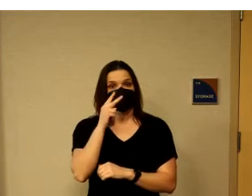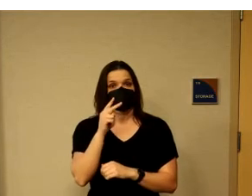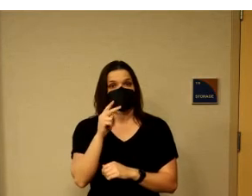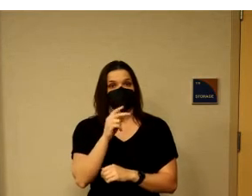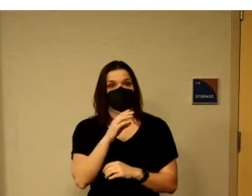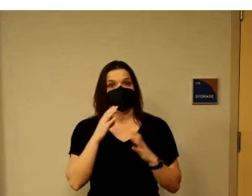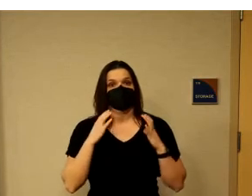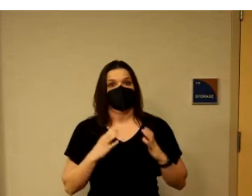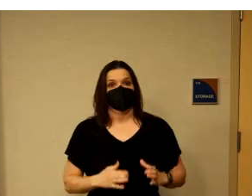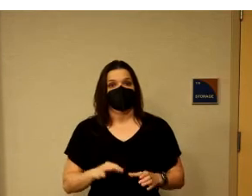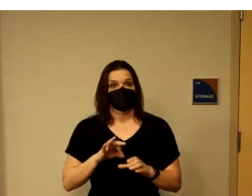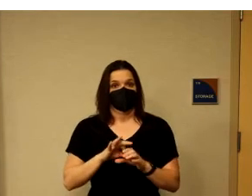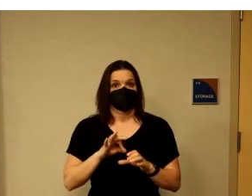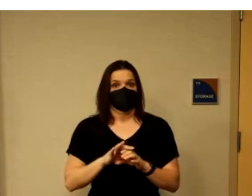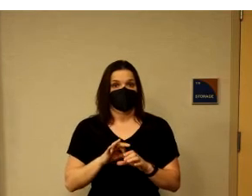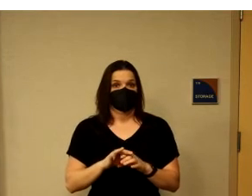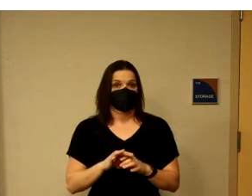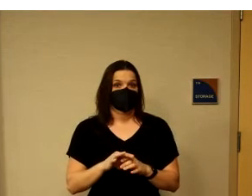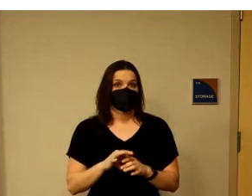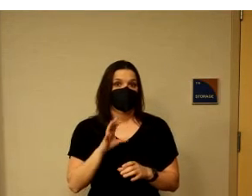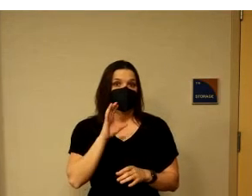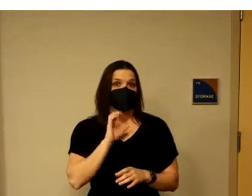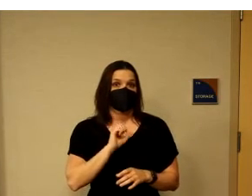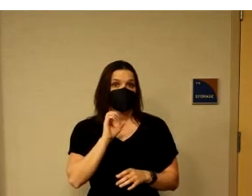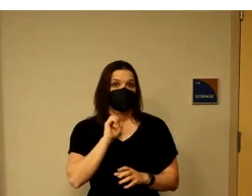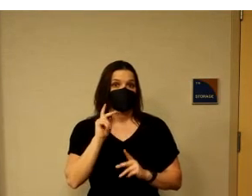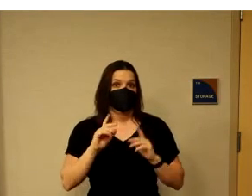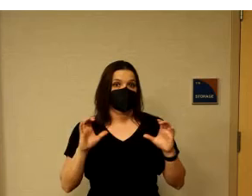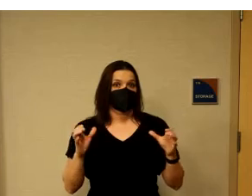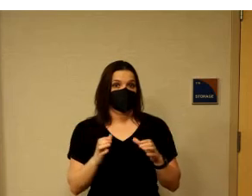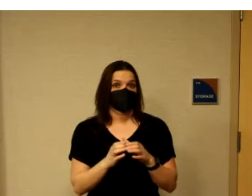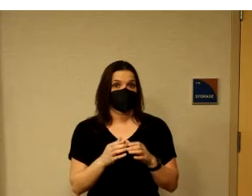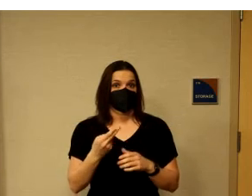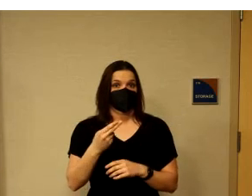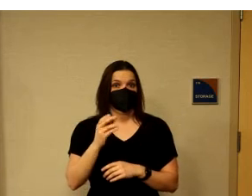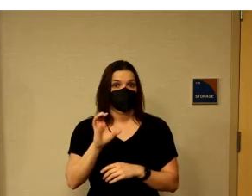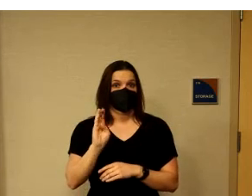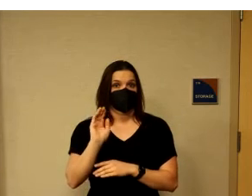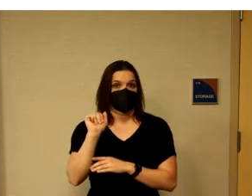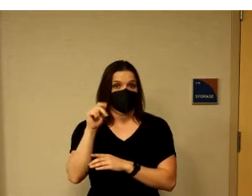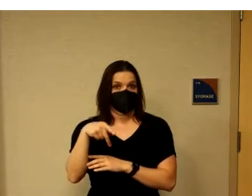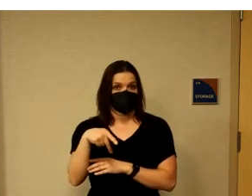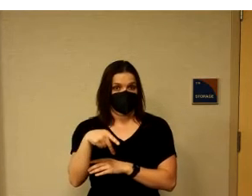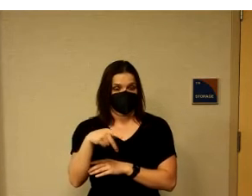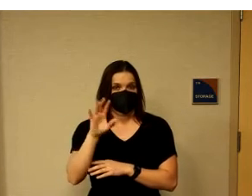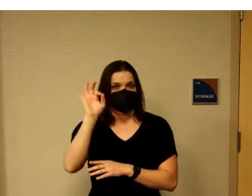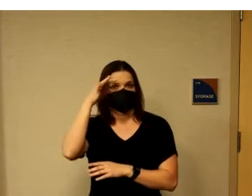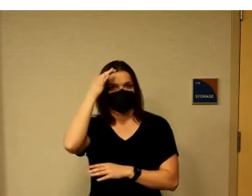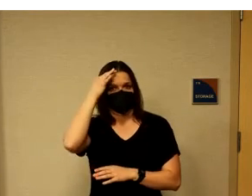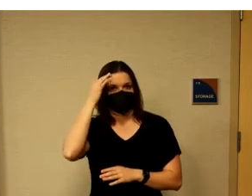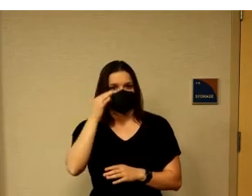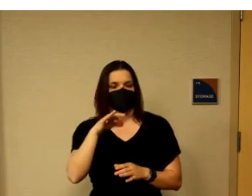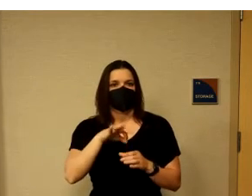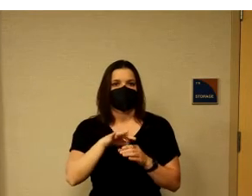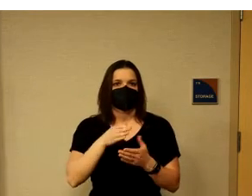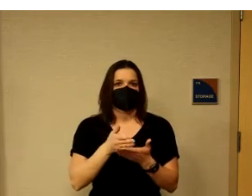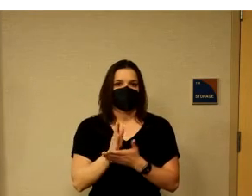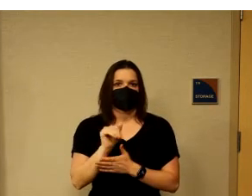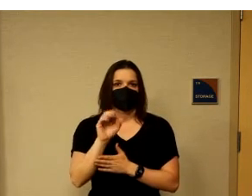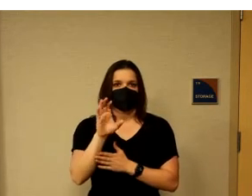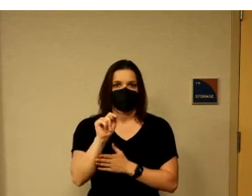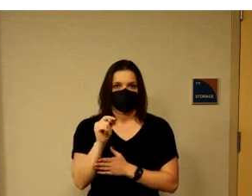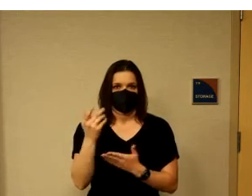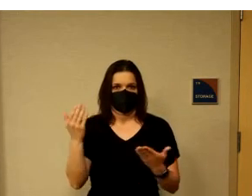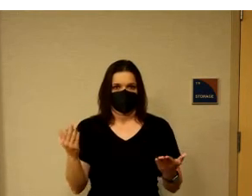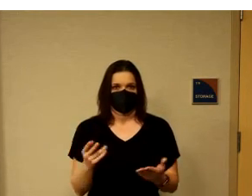voting age population, HCVAP data is essential measure of Federal Voting Rights Act compliance in